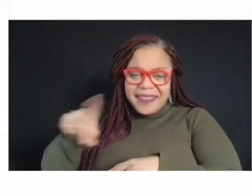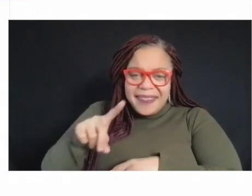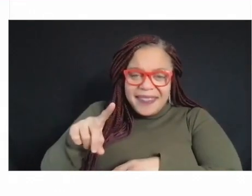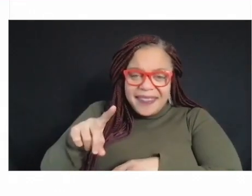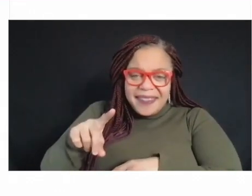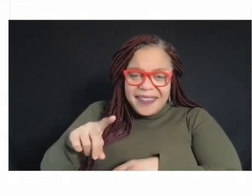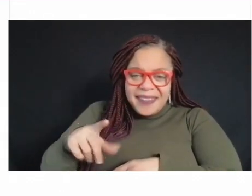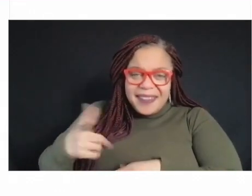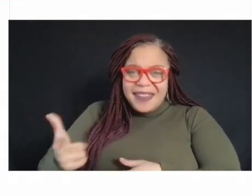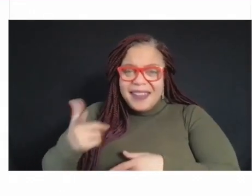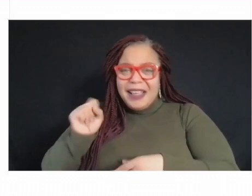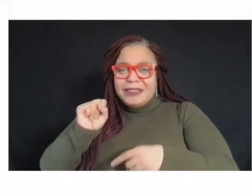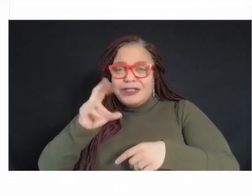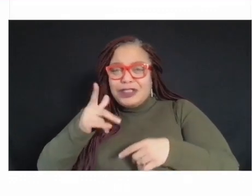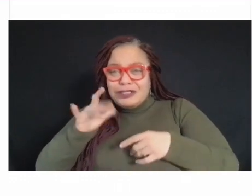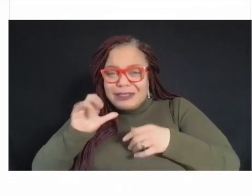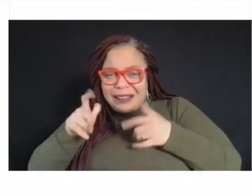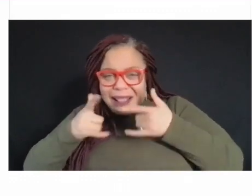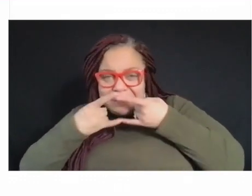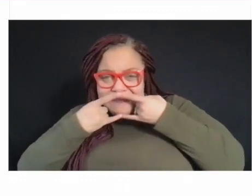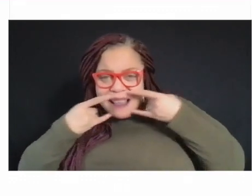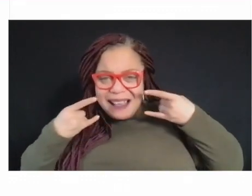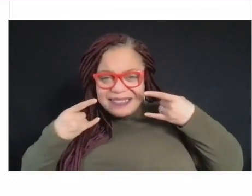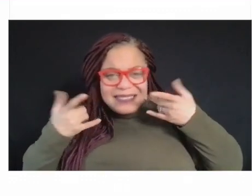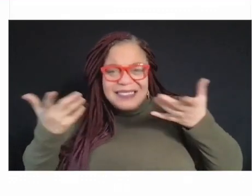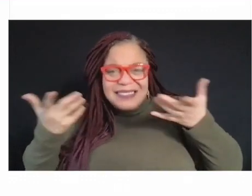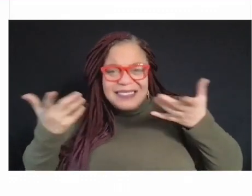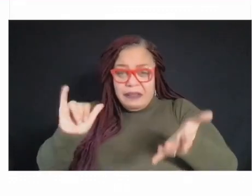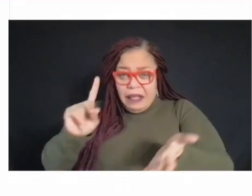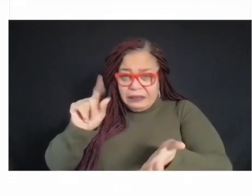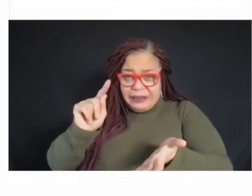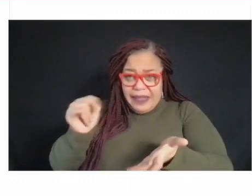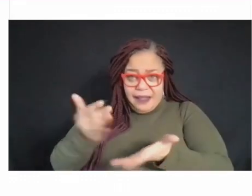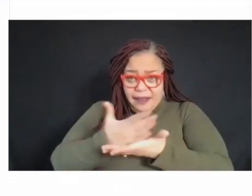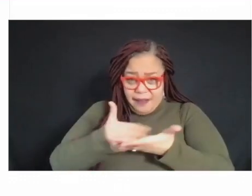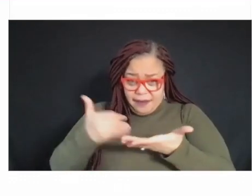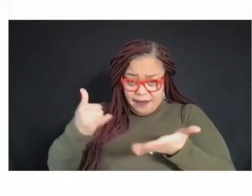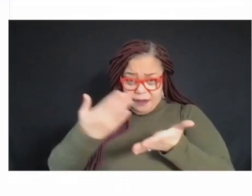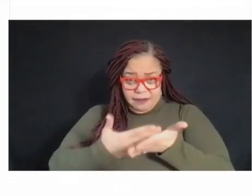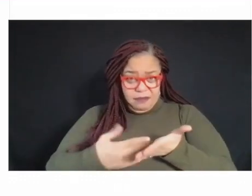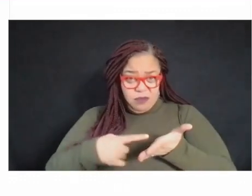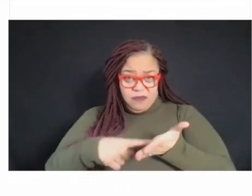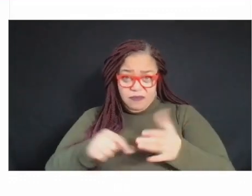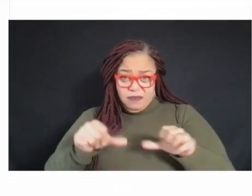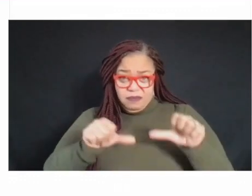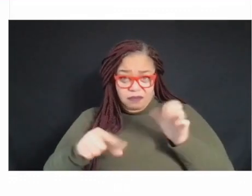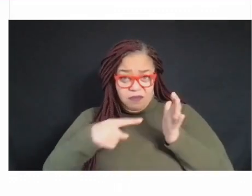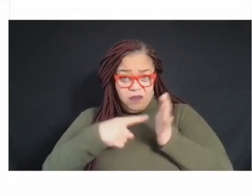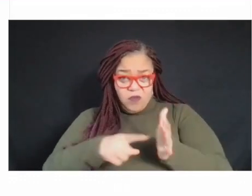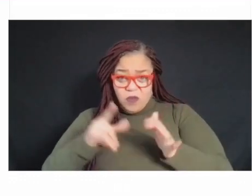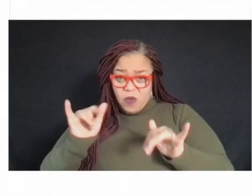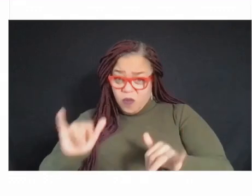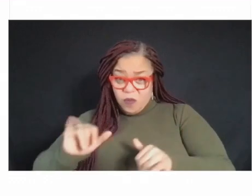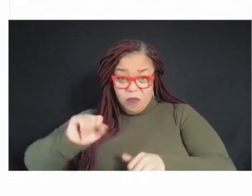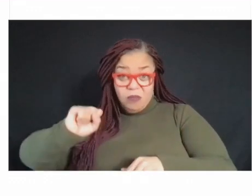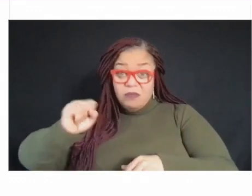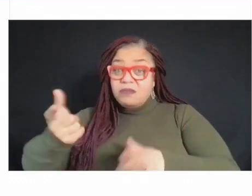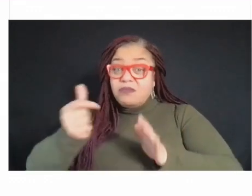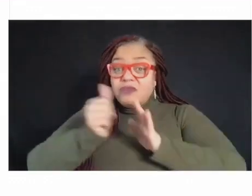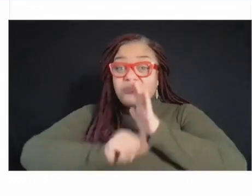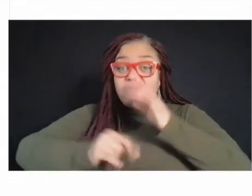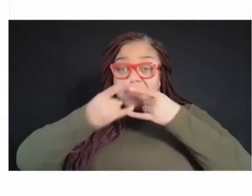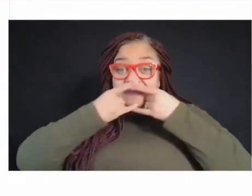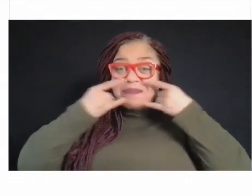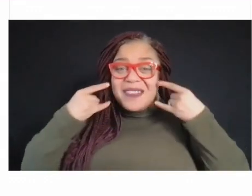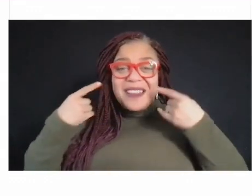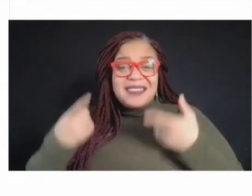For those studies that have shown that surgical masks have some benefit against an aerosol, they had serious study design issues and flaws. The